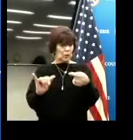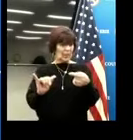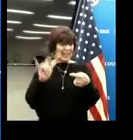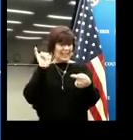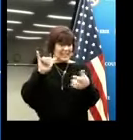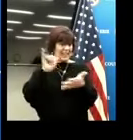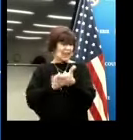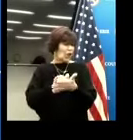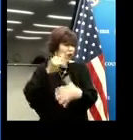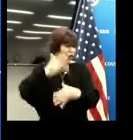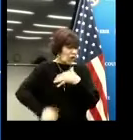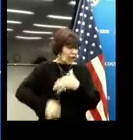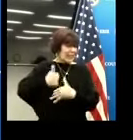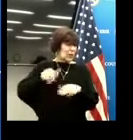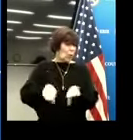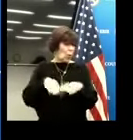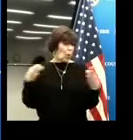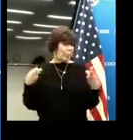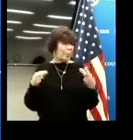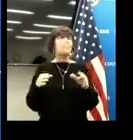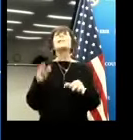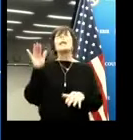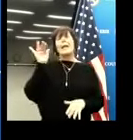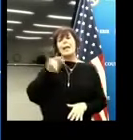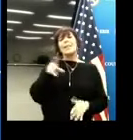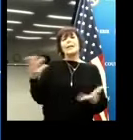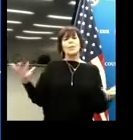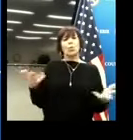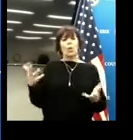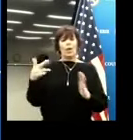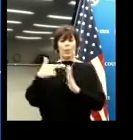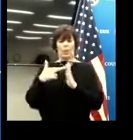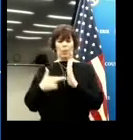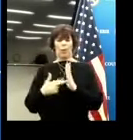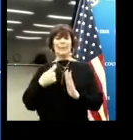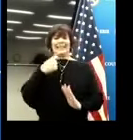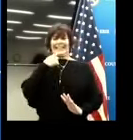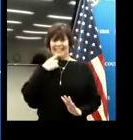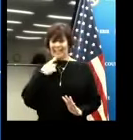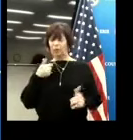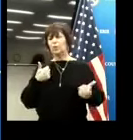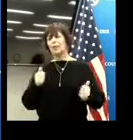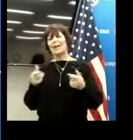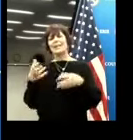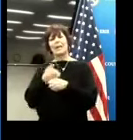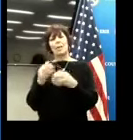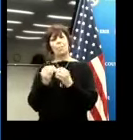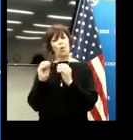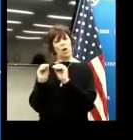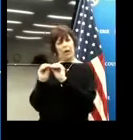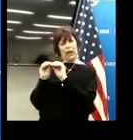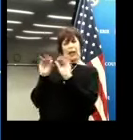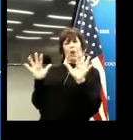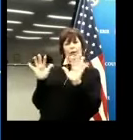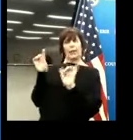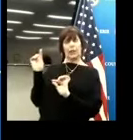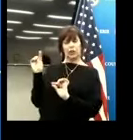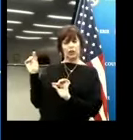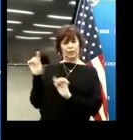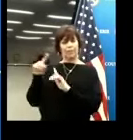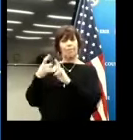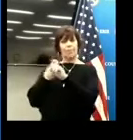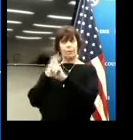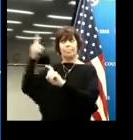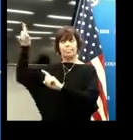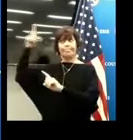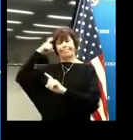earliest they can reopen? That is what the cluster zone rules say. We are trying to get some further confirmation from the state as